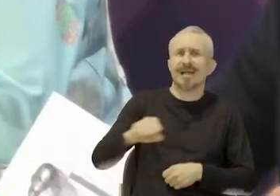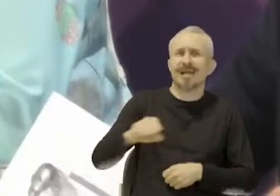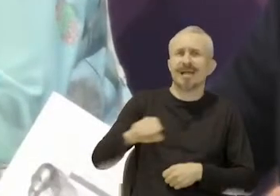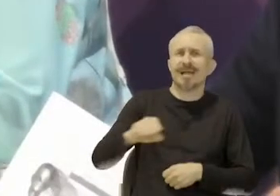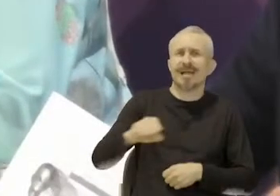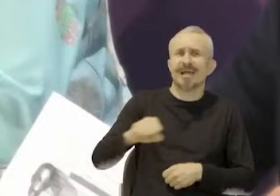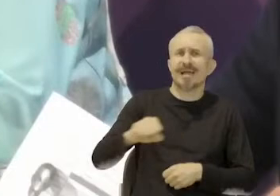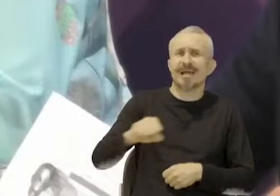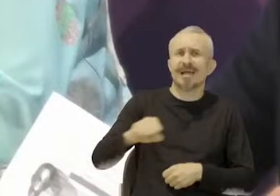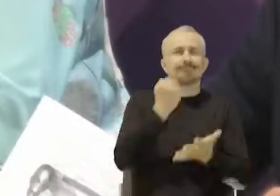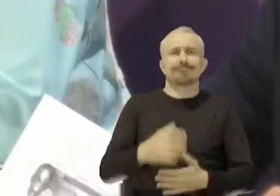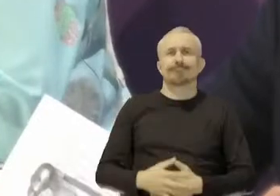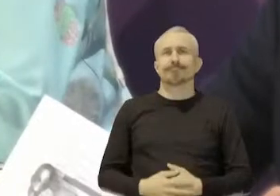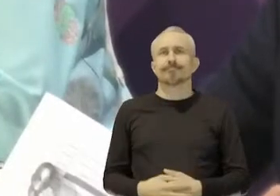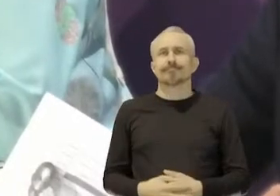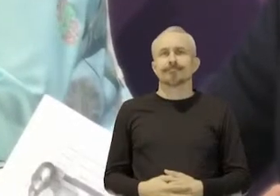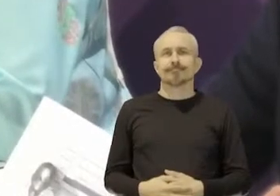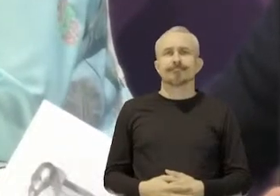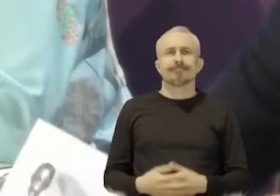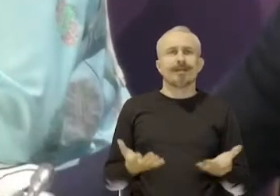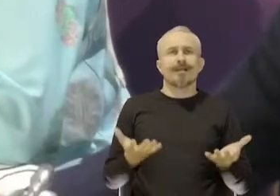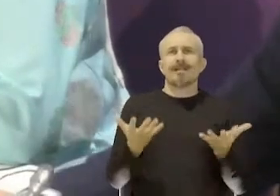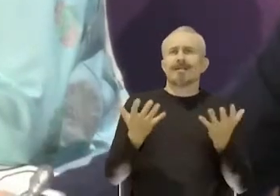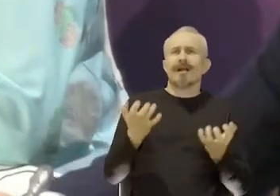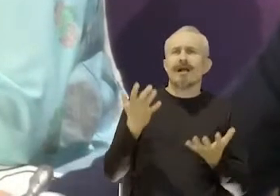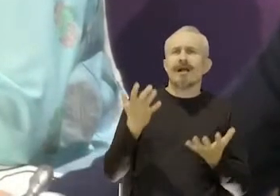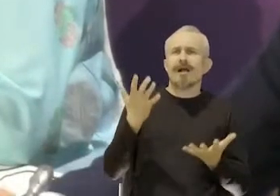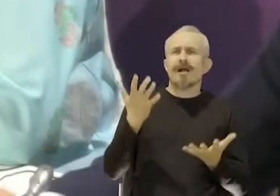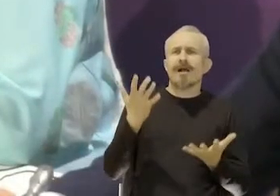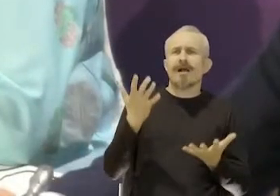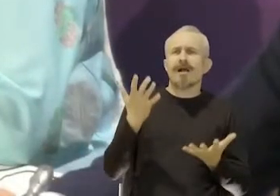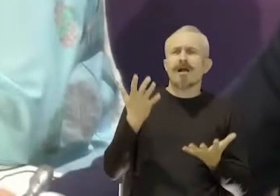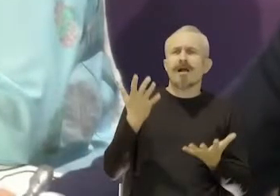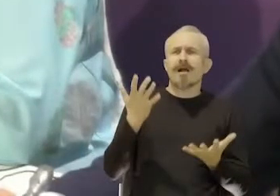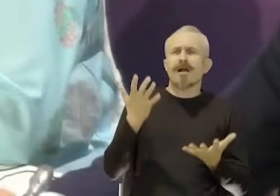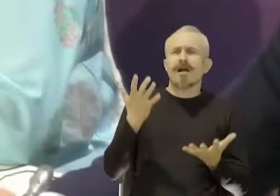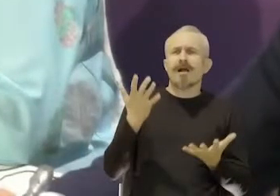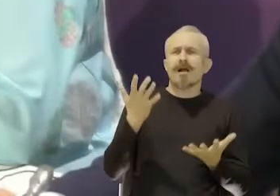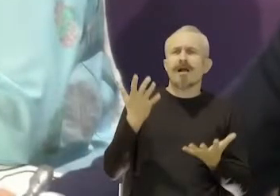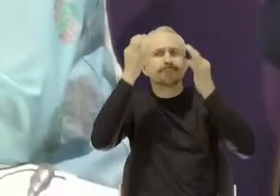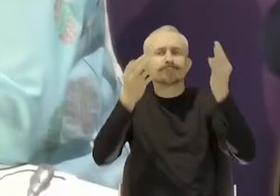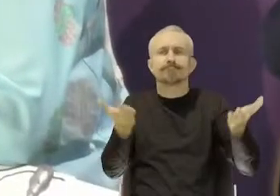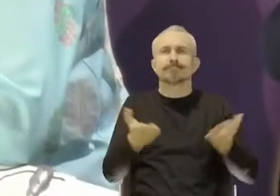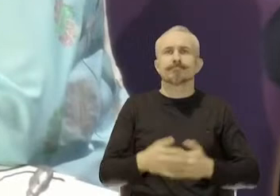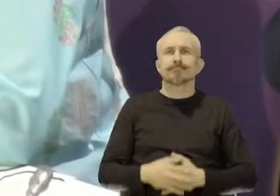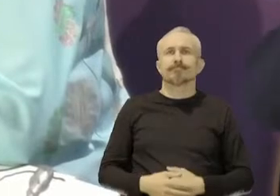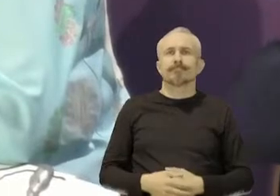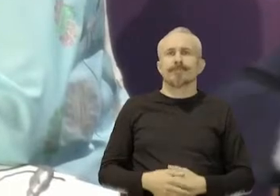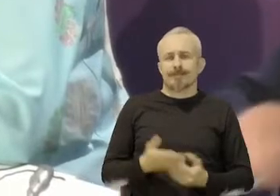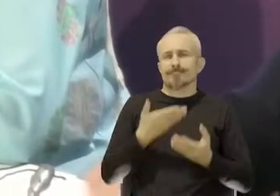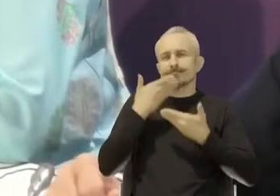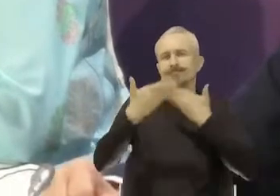on the following question that I would like to pose to you. Number one, which